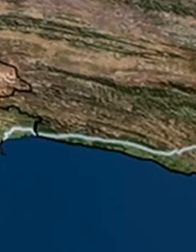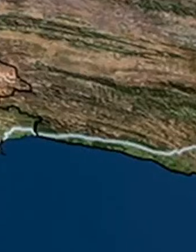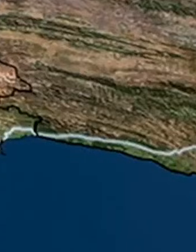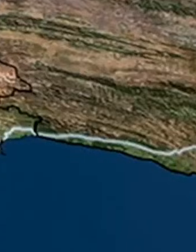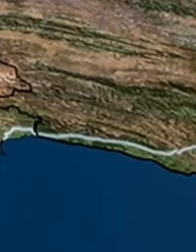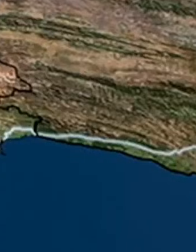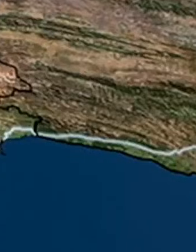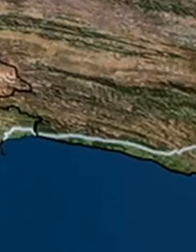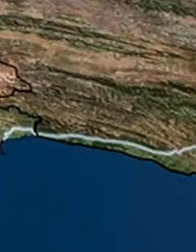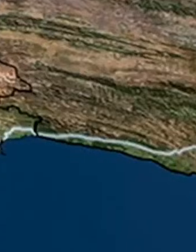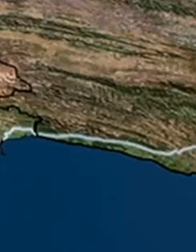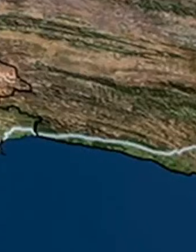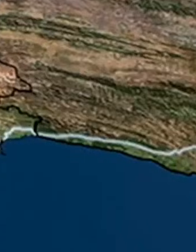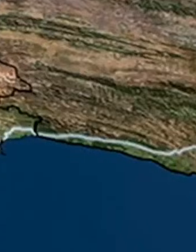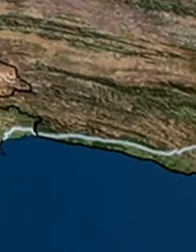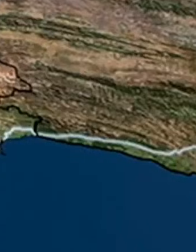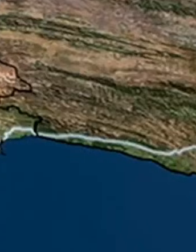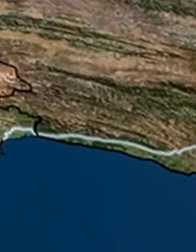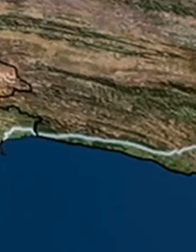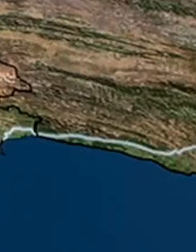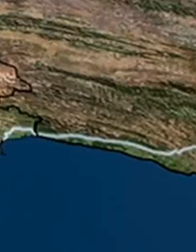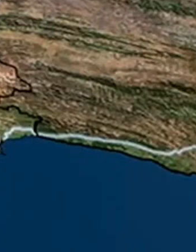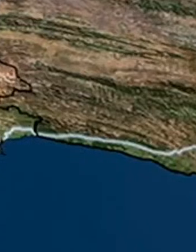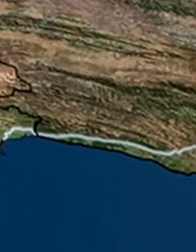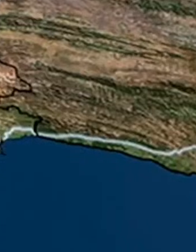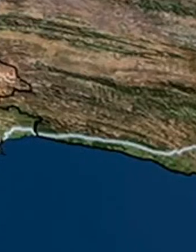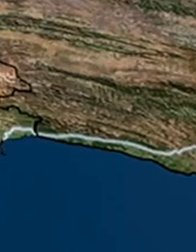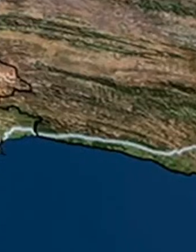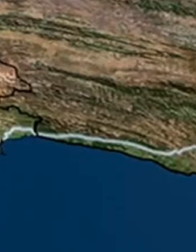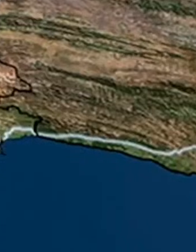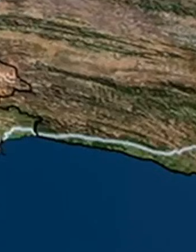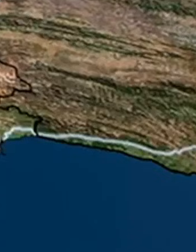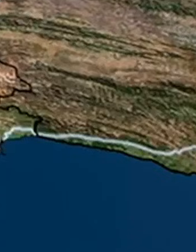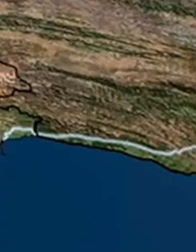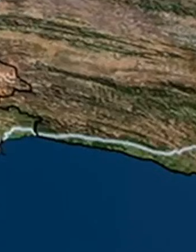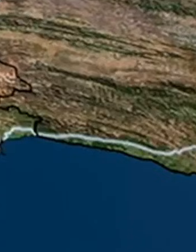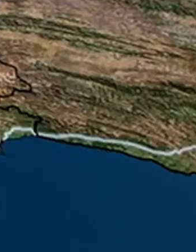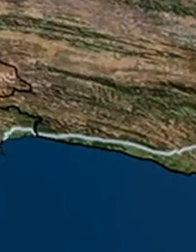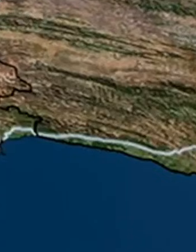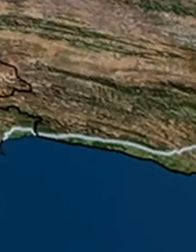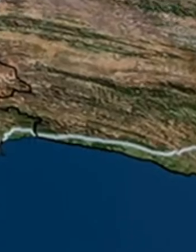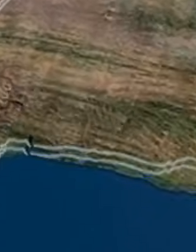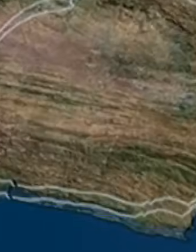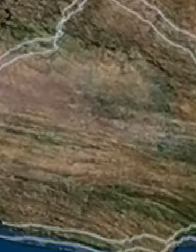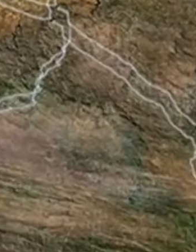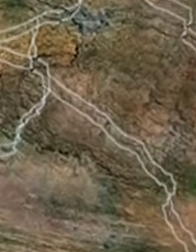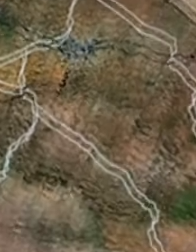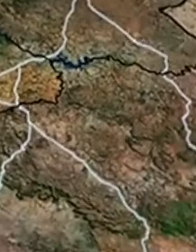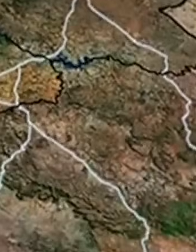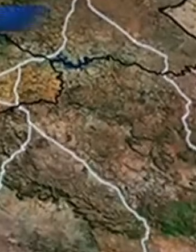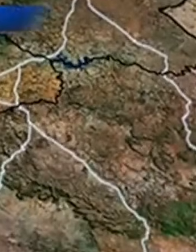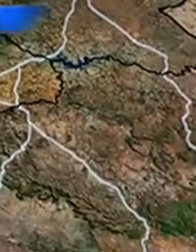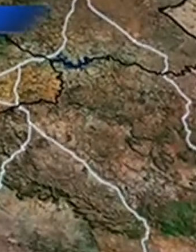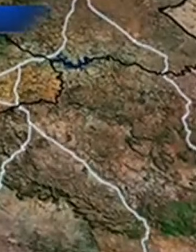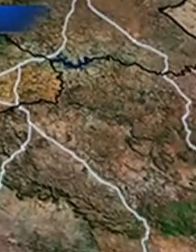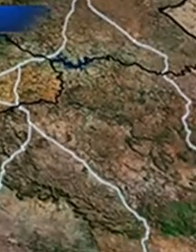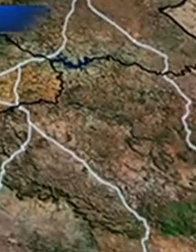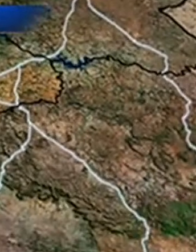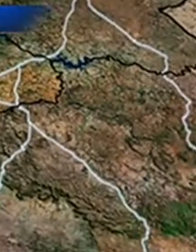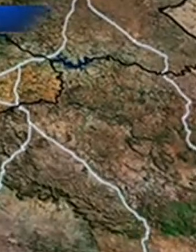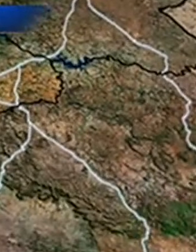hona ka Riversdale le teng ka maru mona le mane o hlokomela le teng di kgate di tla ritha fela go mashome a mabedi a metso e mene ka fela ho pa ka go tla